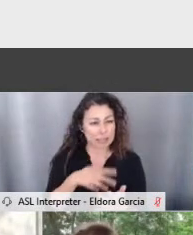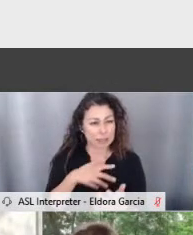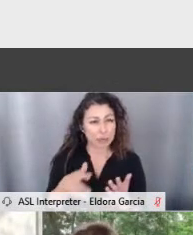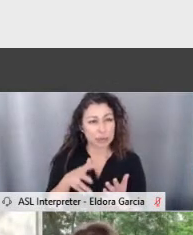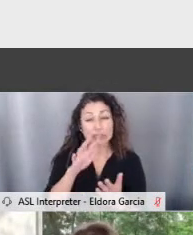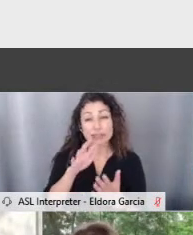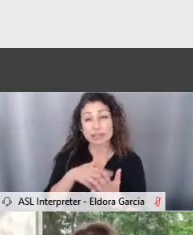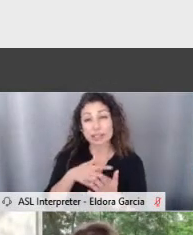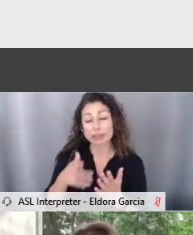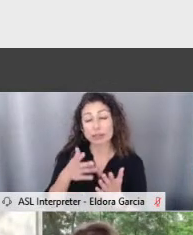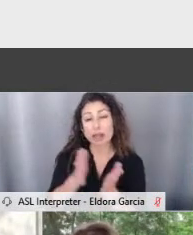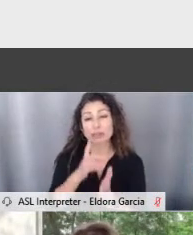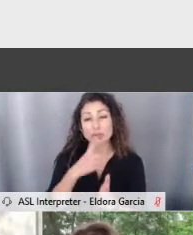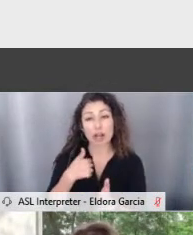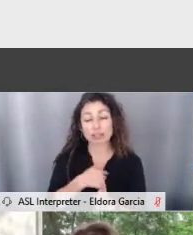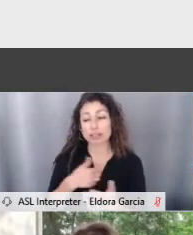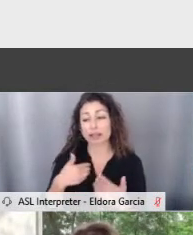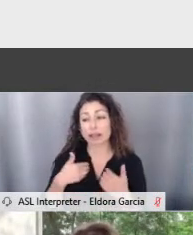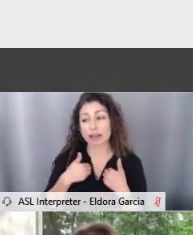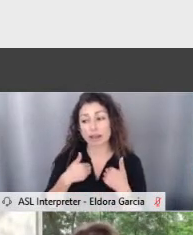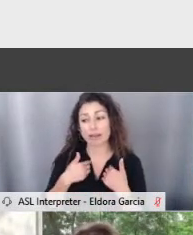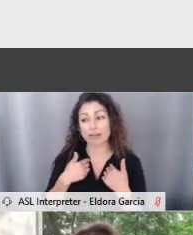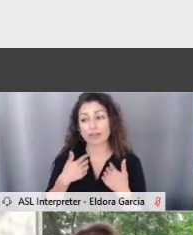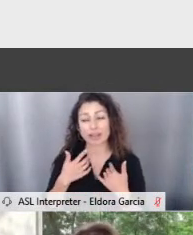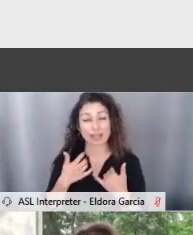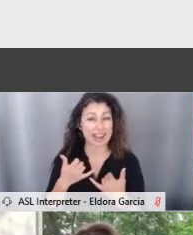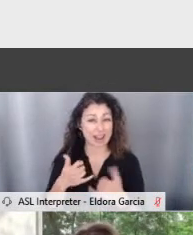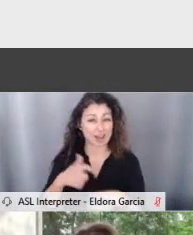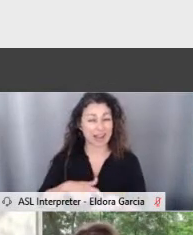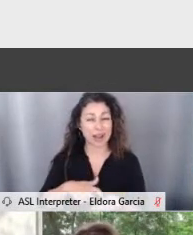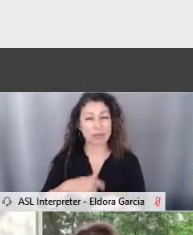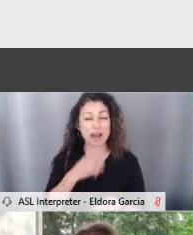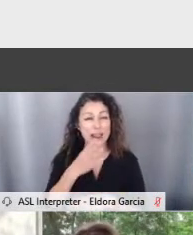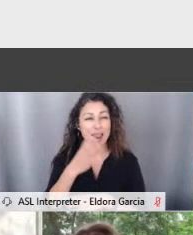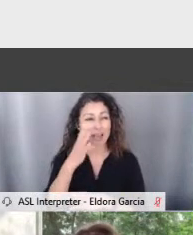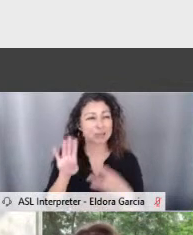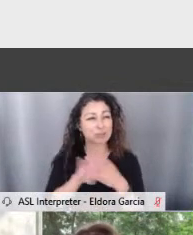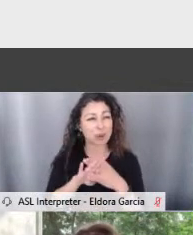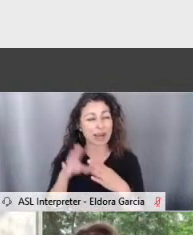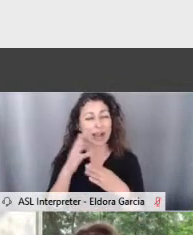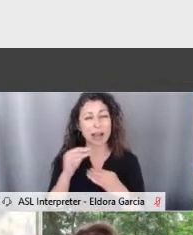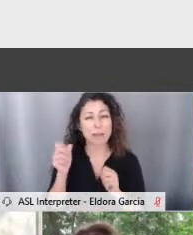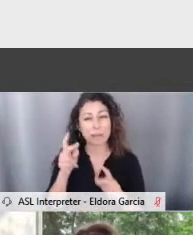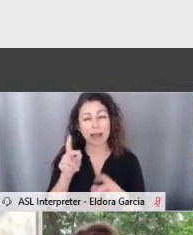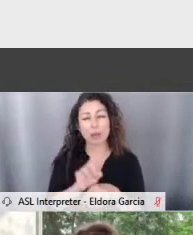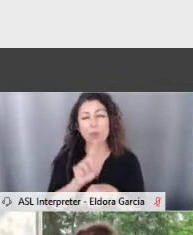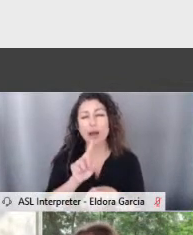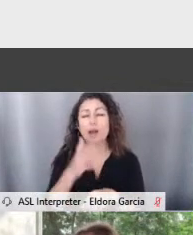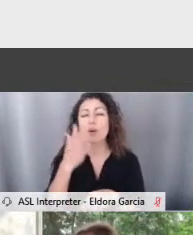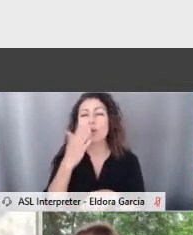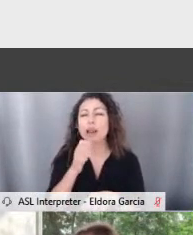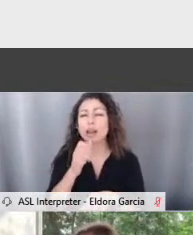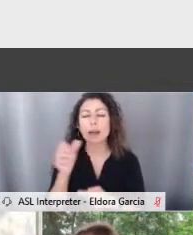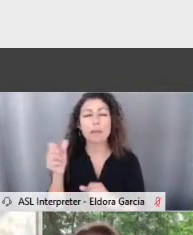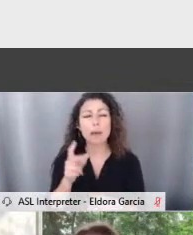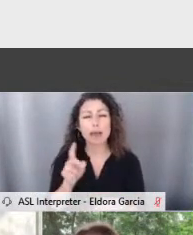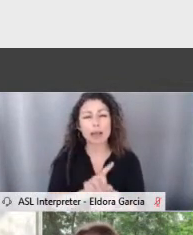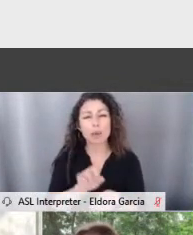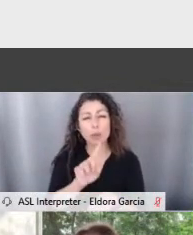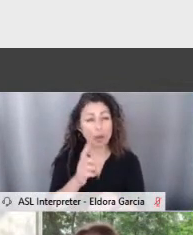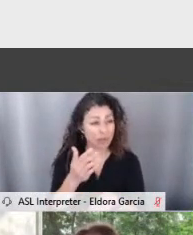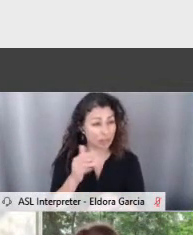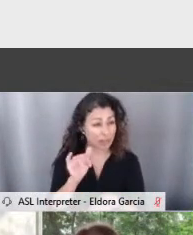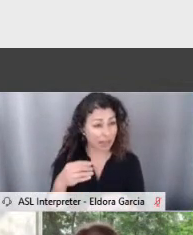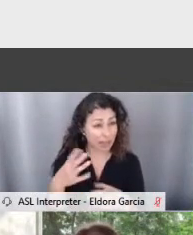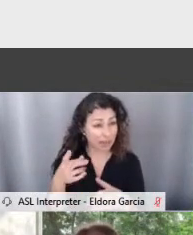The schedule called for us to now have a lunch break and to return at 1. Why don't we return at 1:15? Does